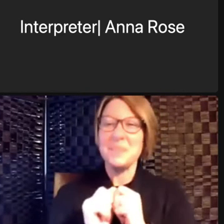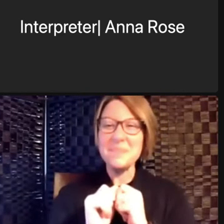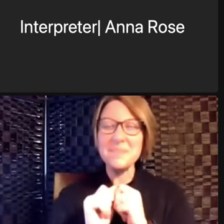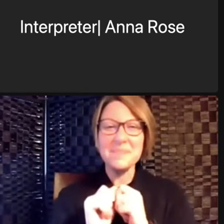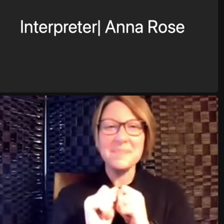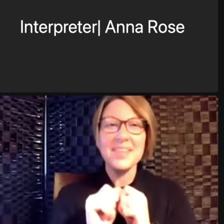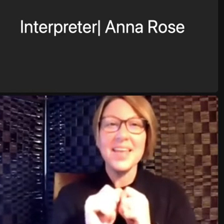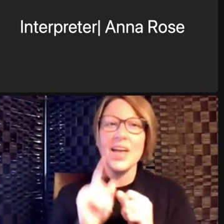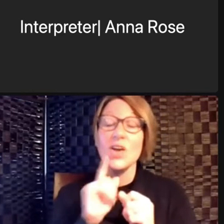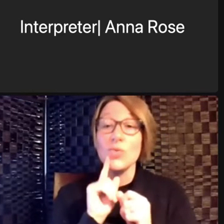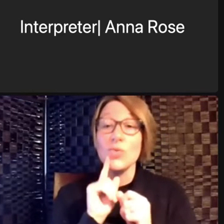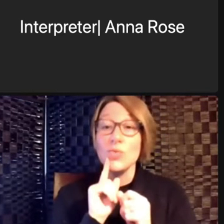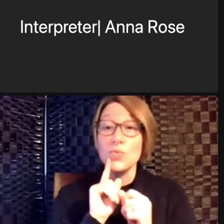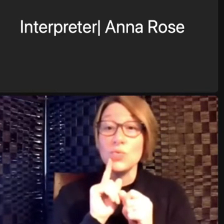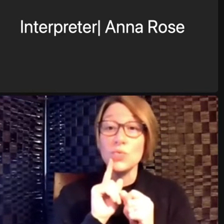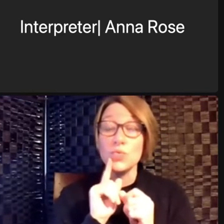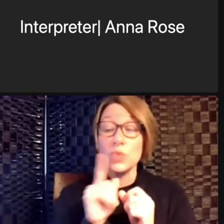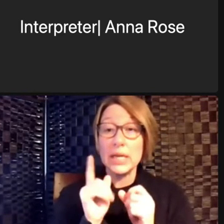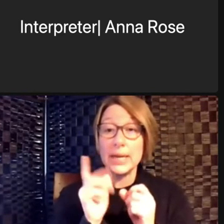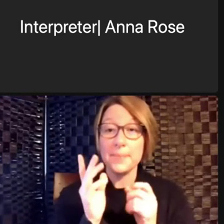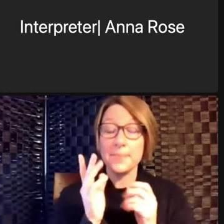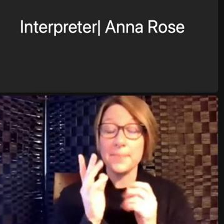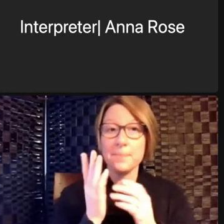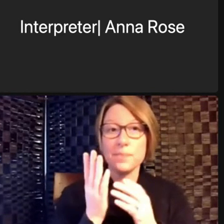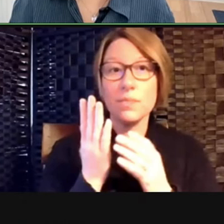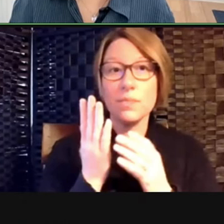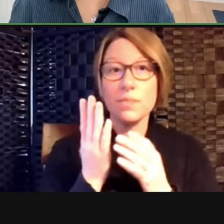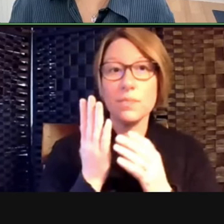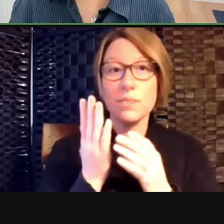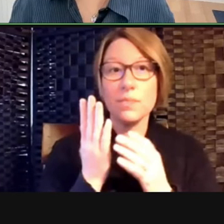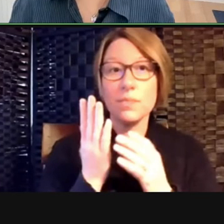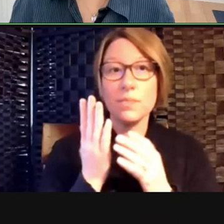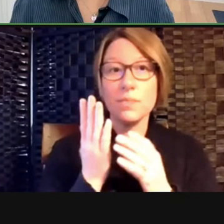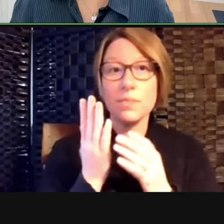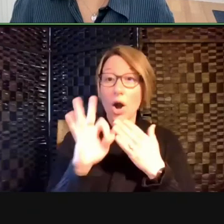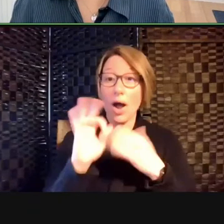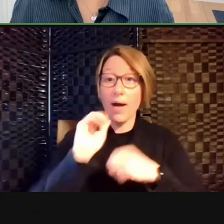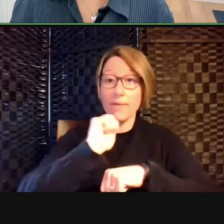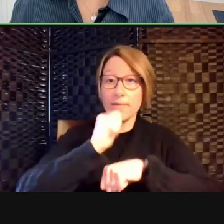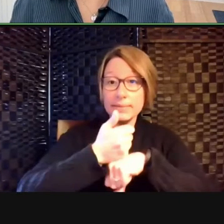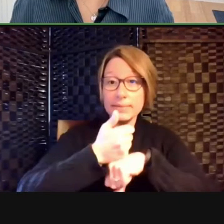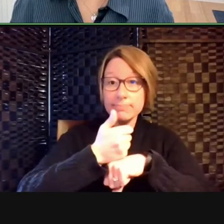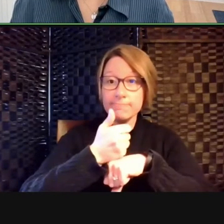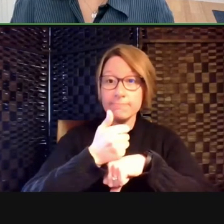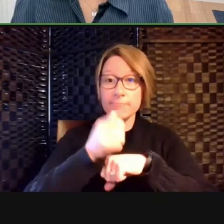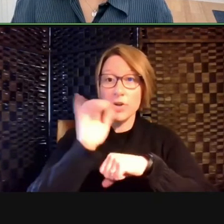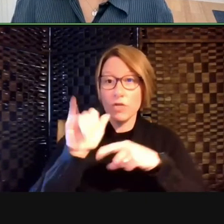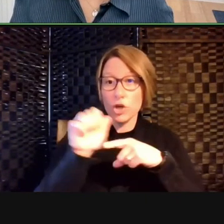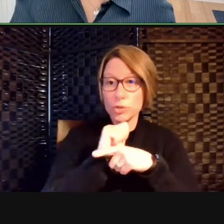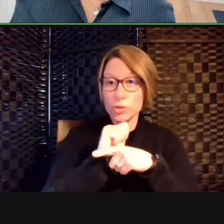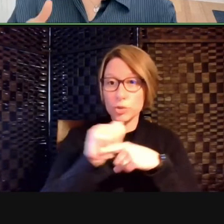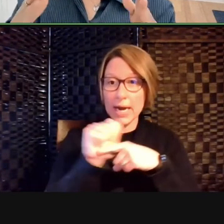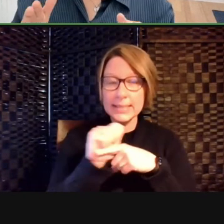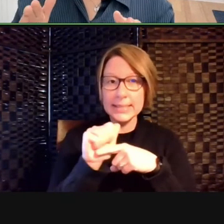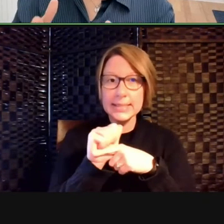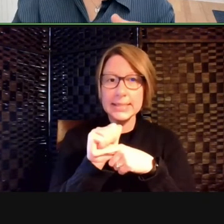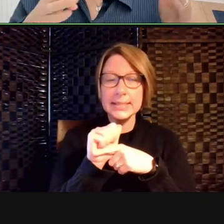Okay. Part of the implementation and the fidelity of some of those practices is